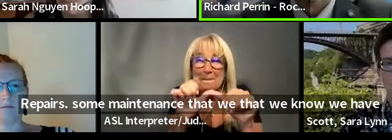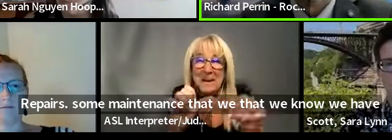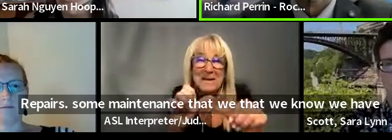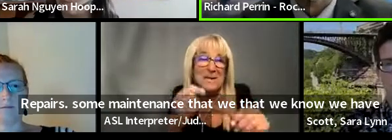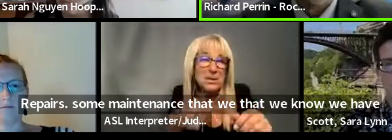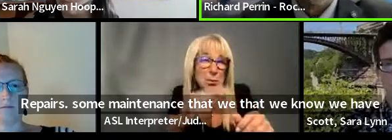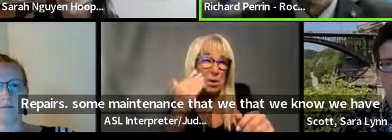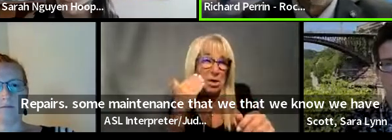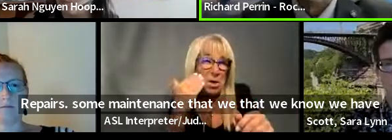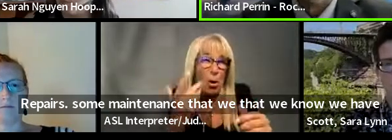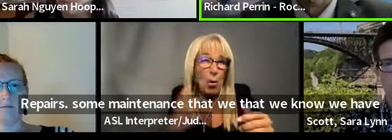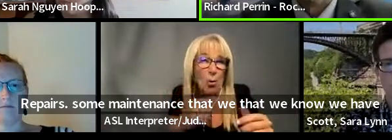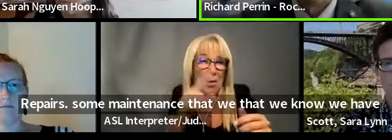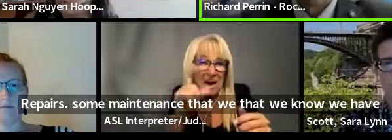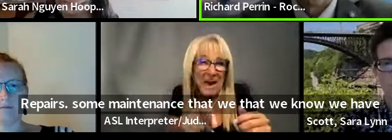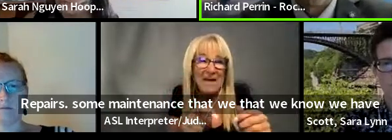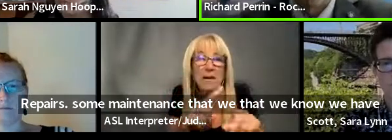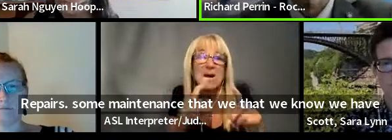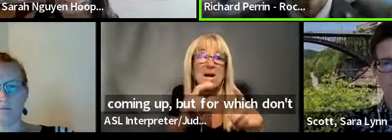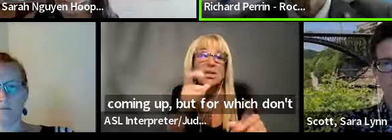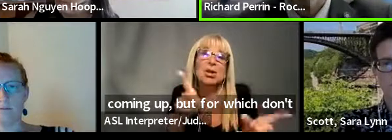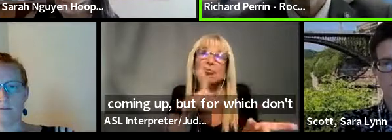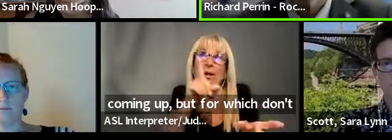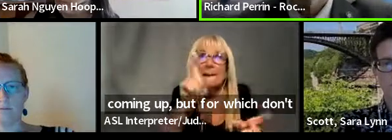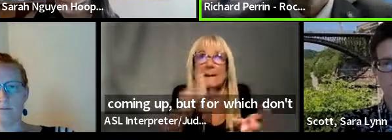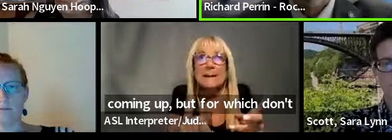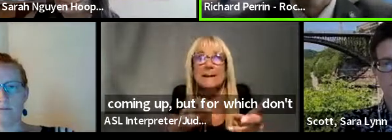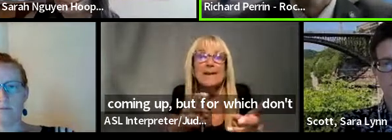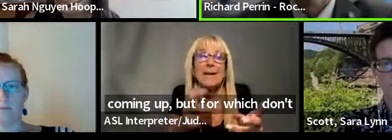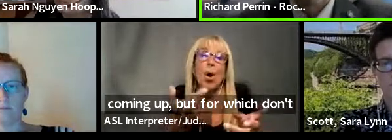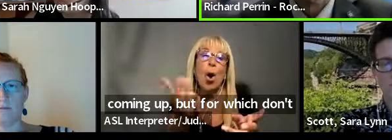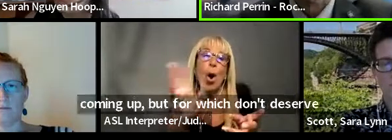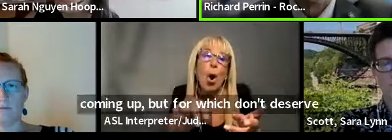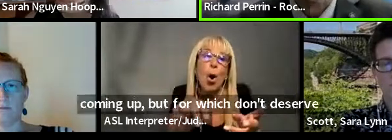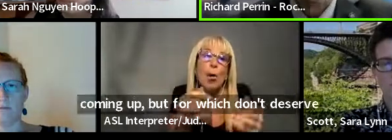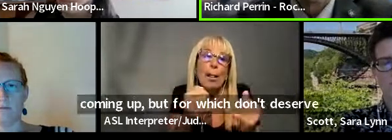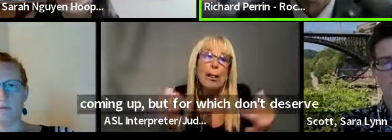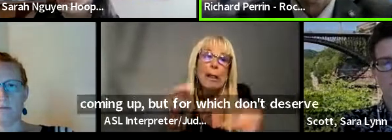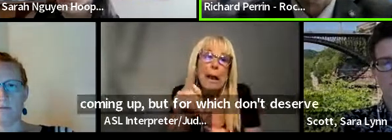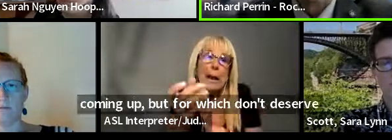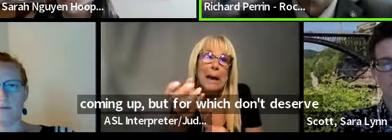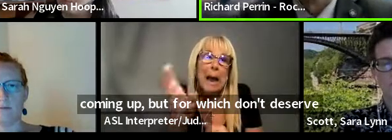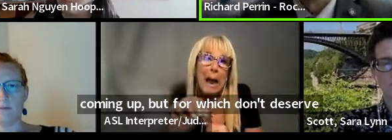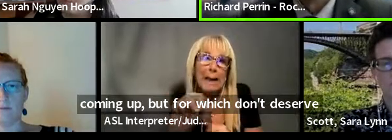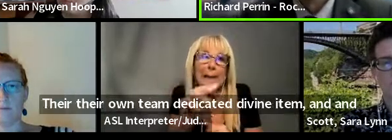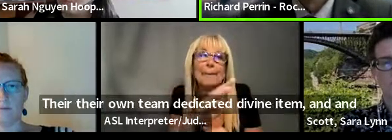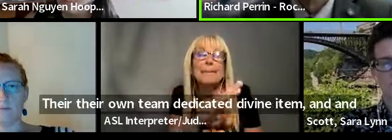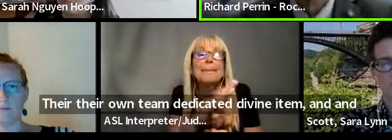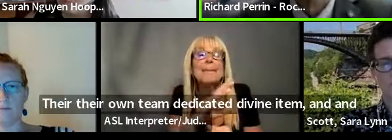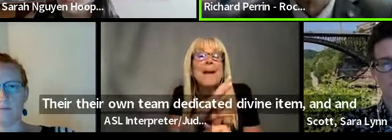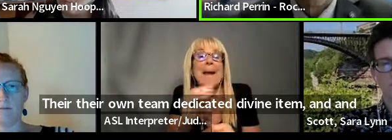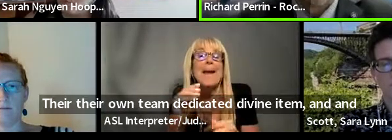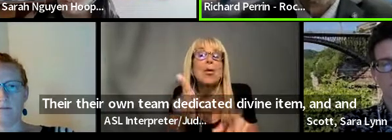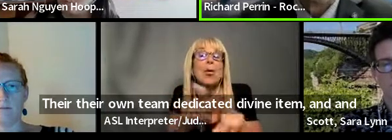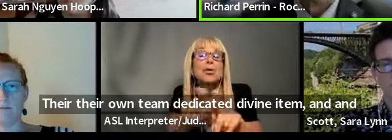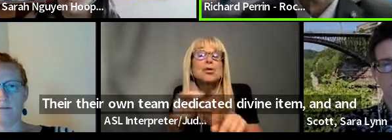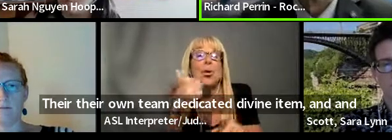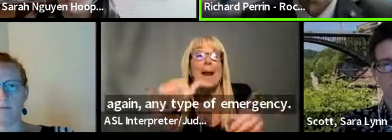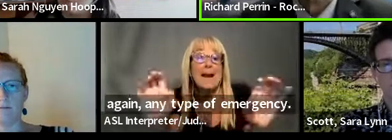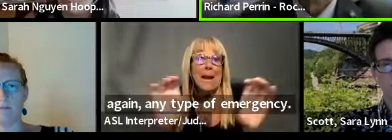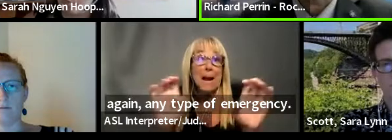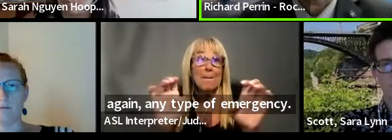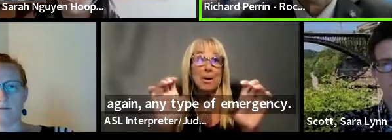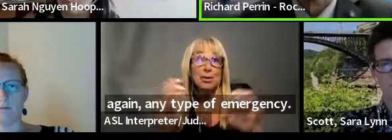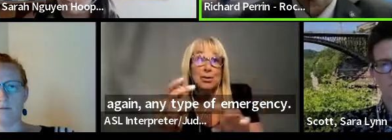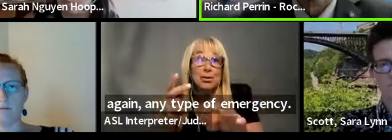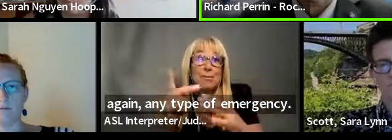don't deserve their own dedicated line item. And again, any type of emergency project that's not captured in